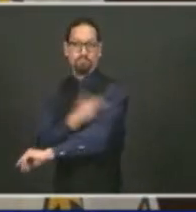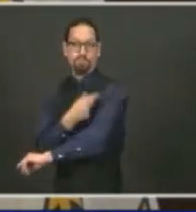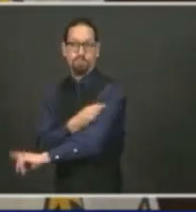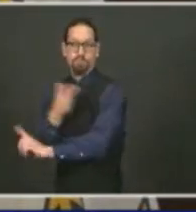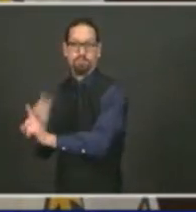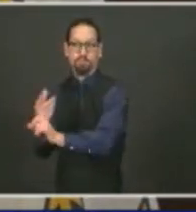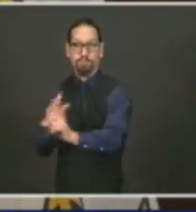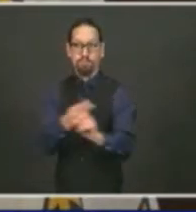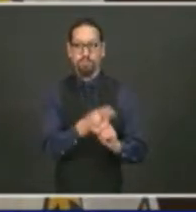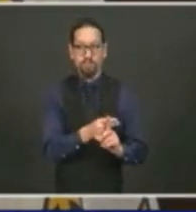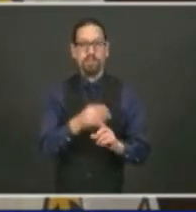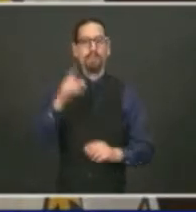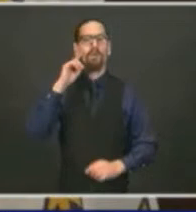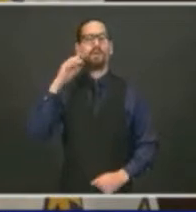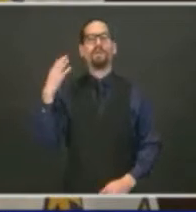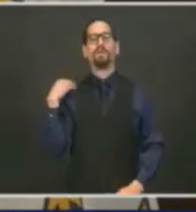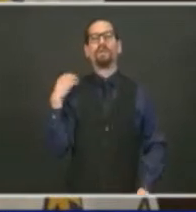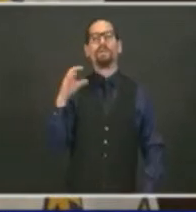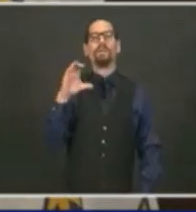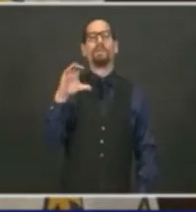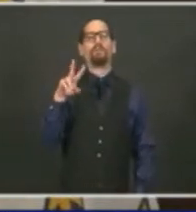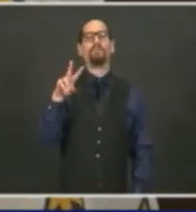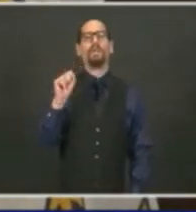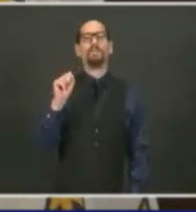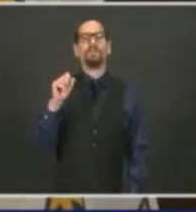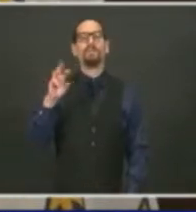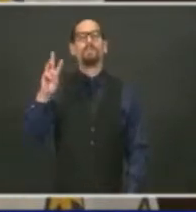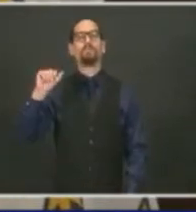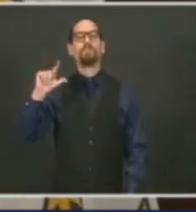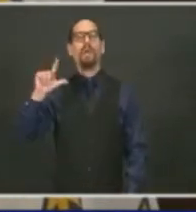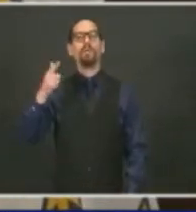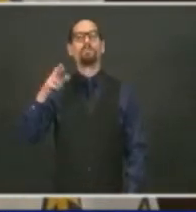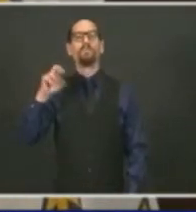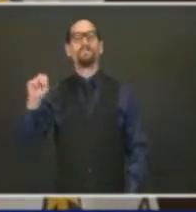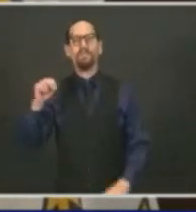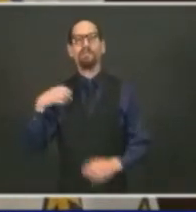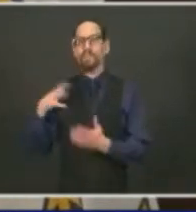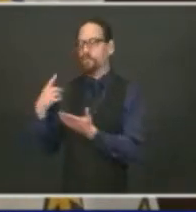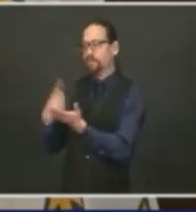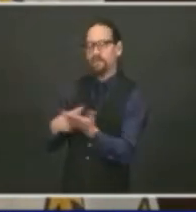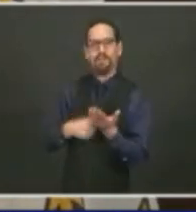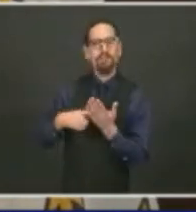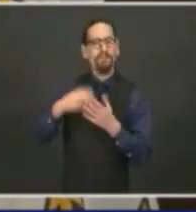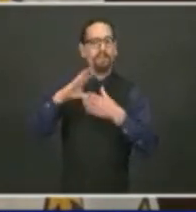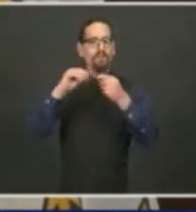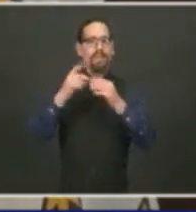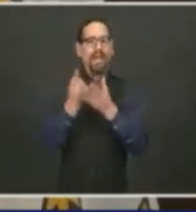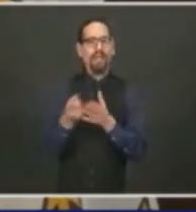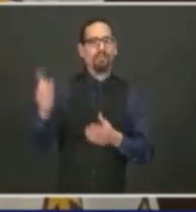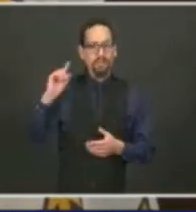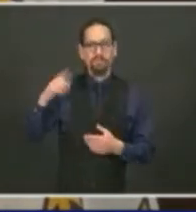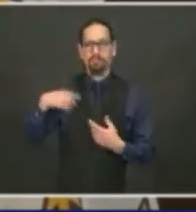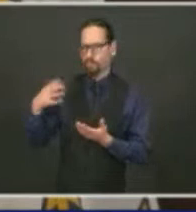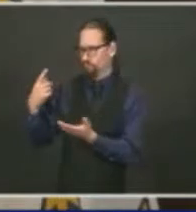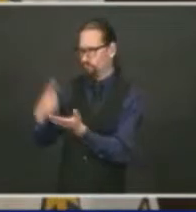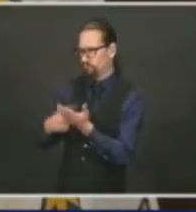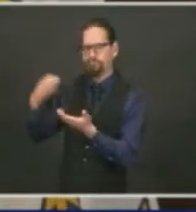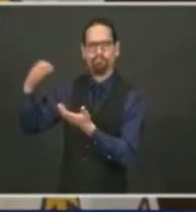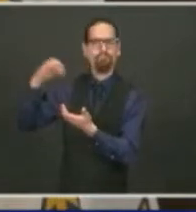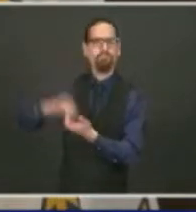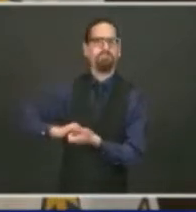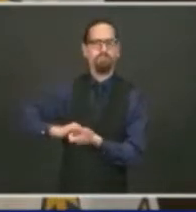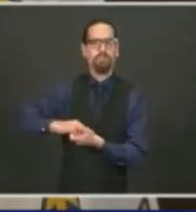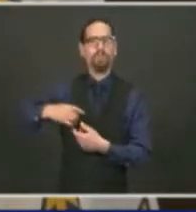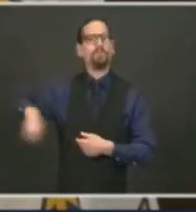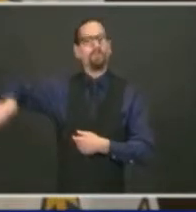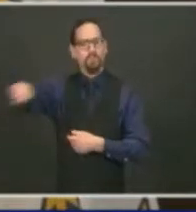to vaccinate staff and residents in all of Rhode Island's nursing homes. This is a priority population, as the governor mentioned. This setting has been incredibly